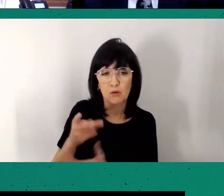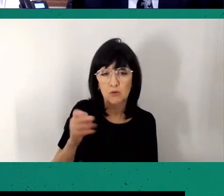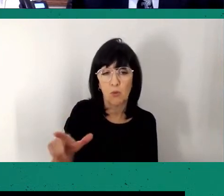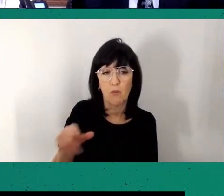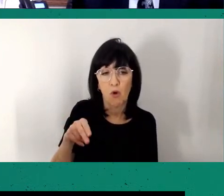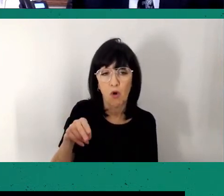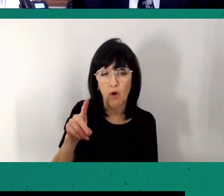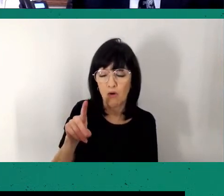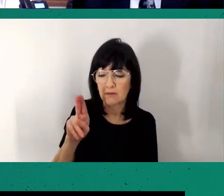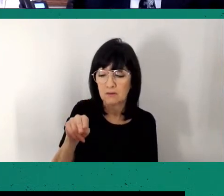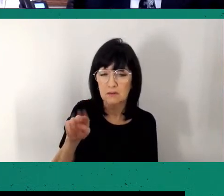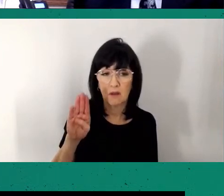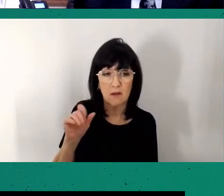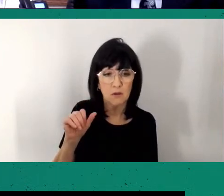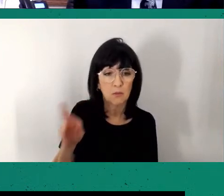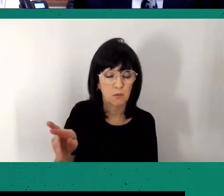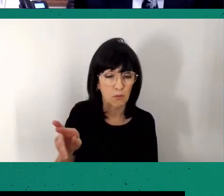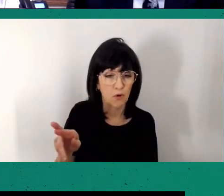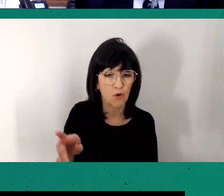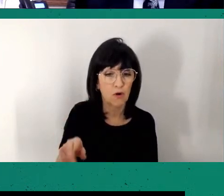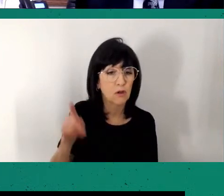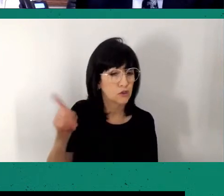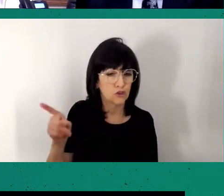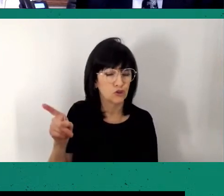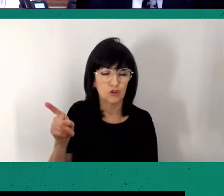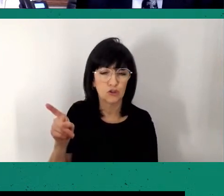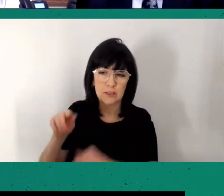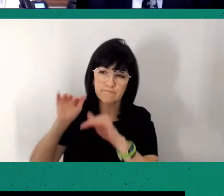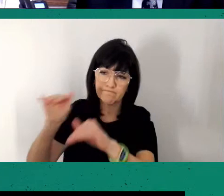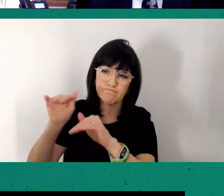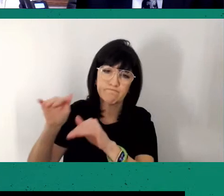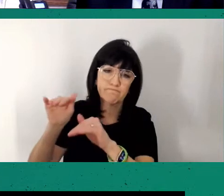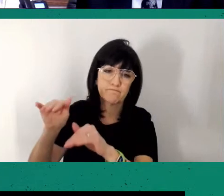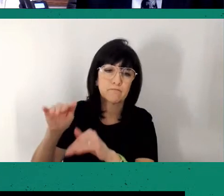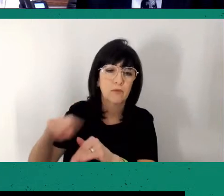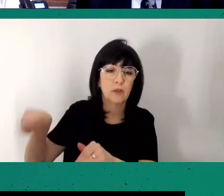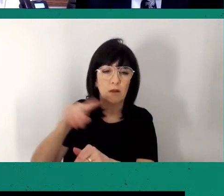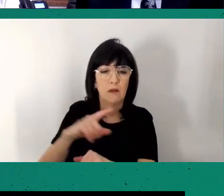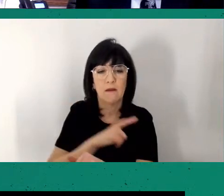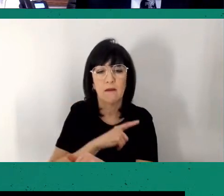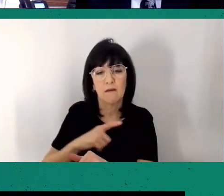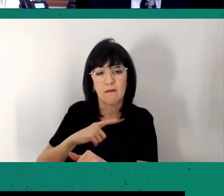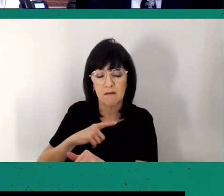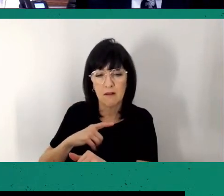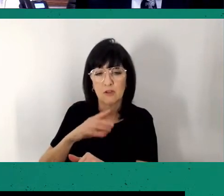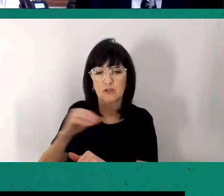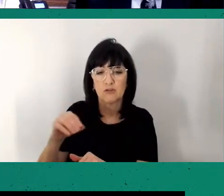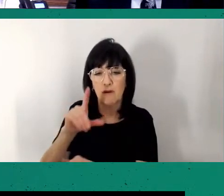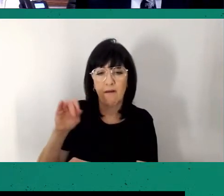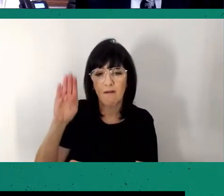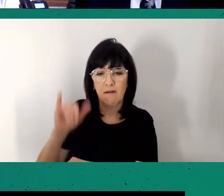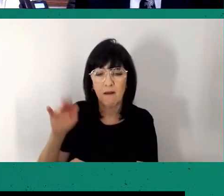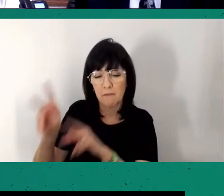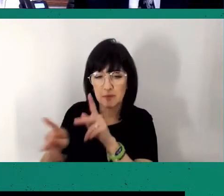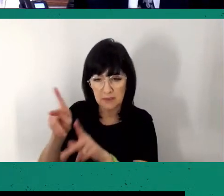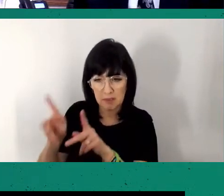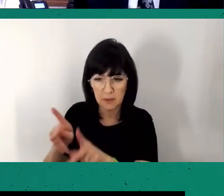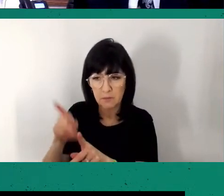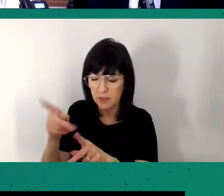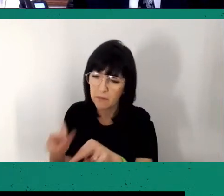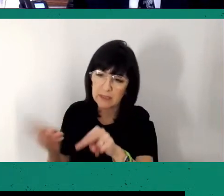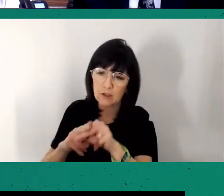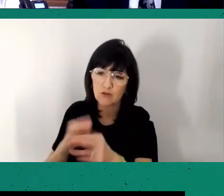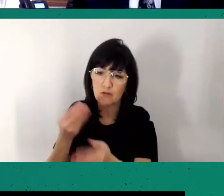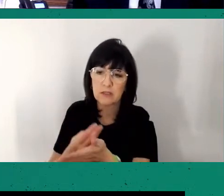the Delaware state legislators to increase funding, equalize the funding for African Americans.